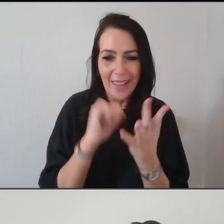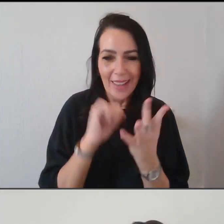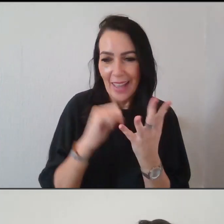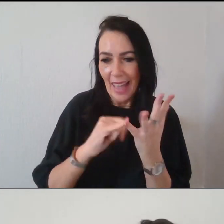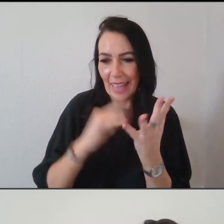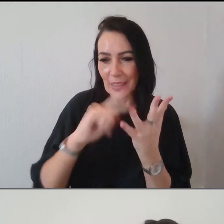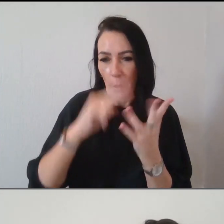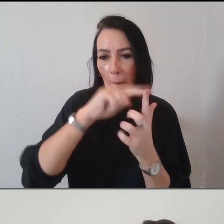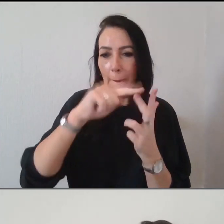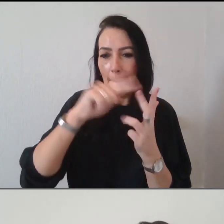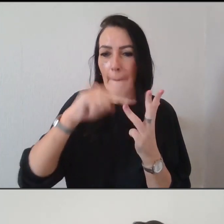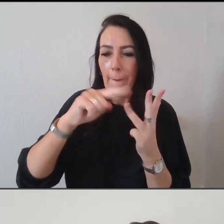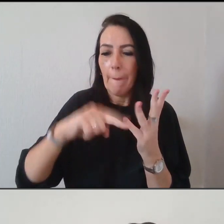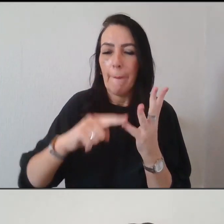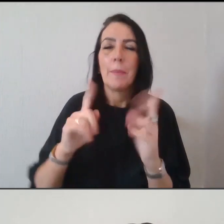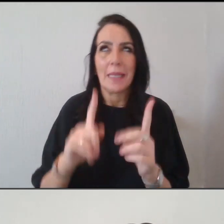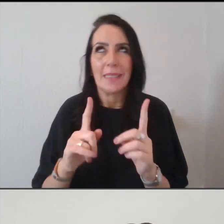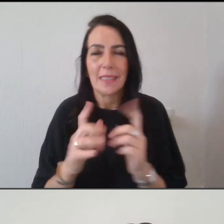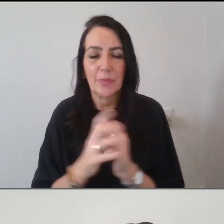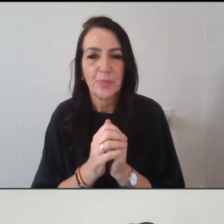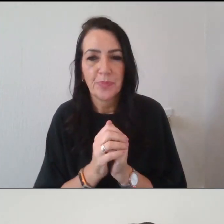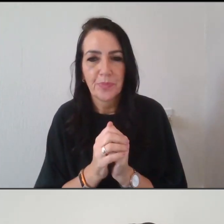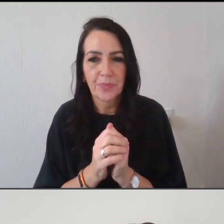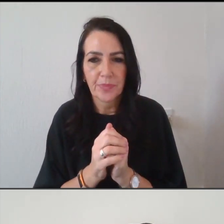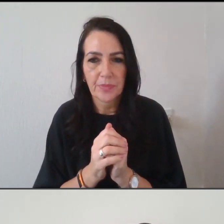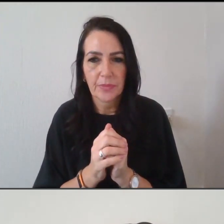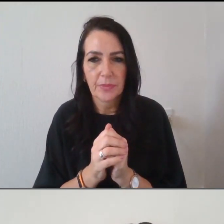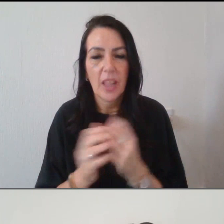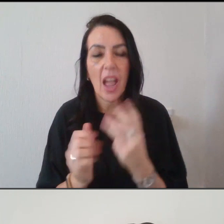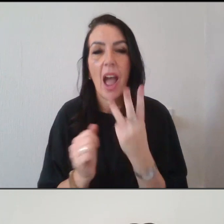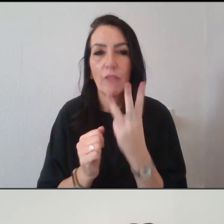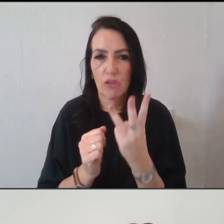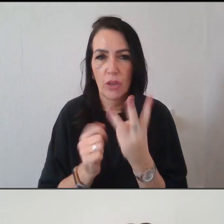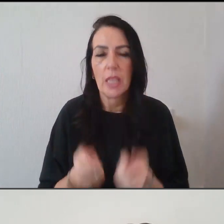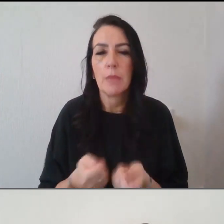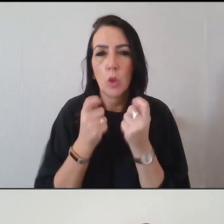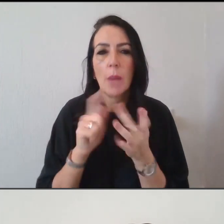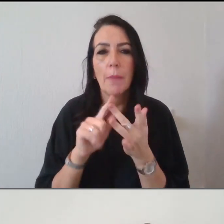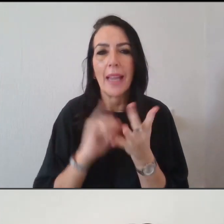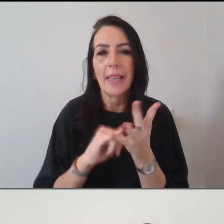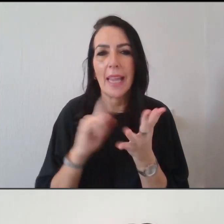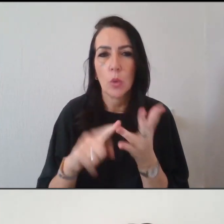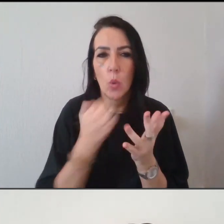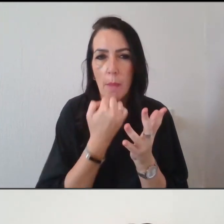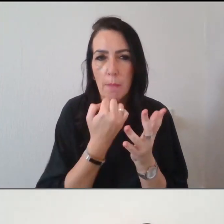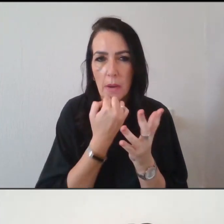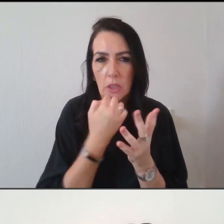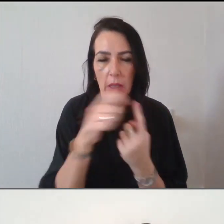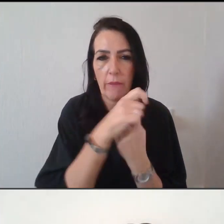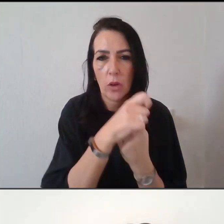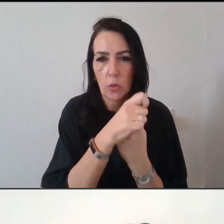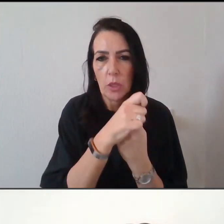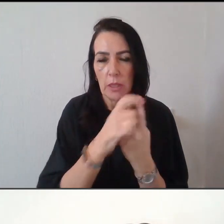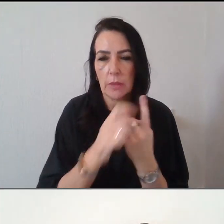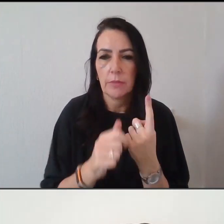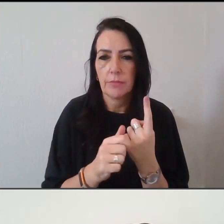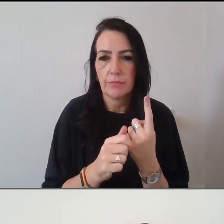myself. Yes, so there was 3 that we mentioned. The first one was ISO